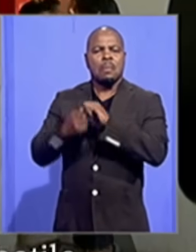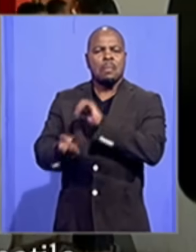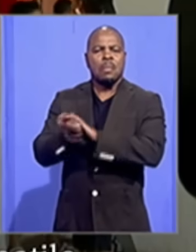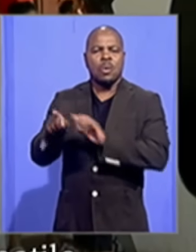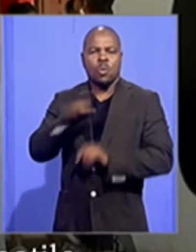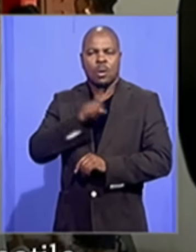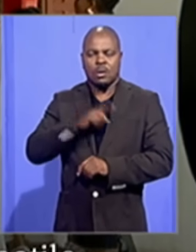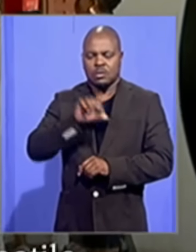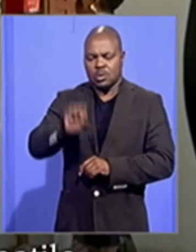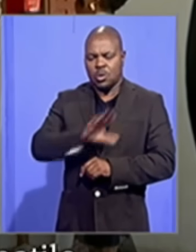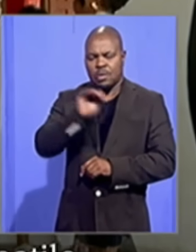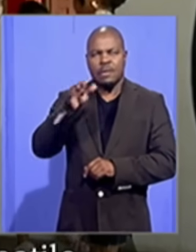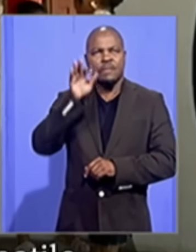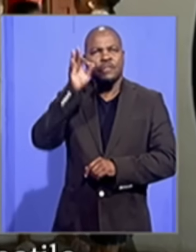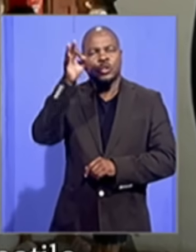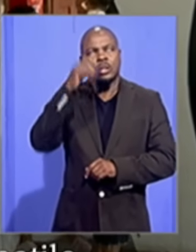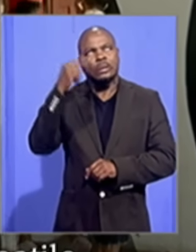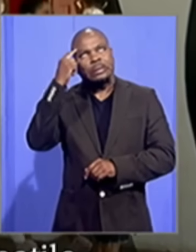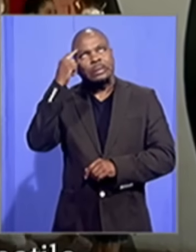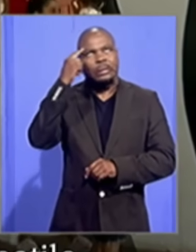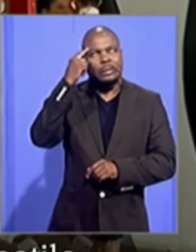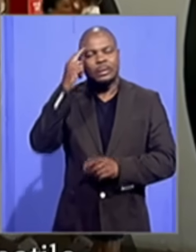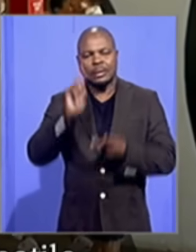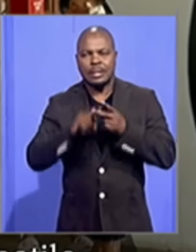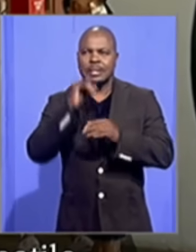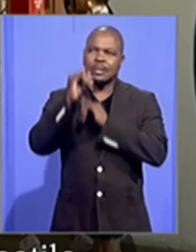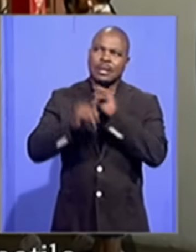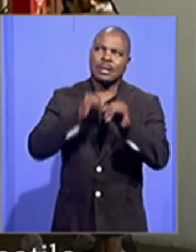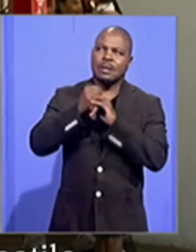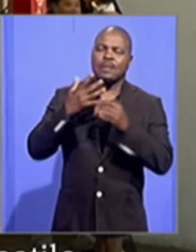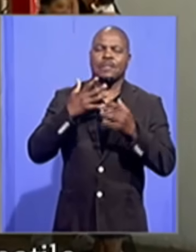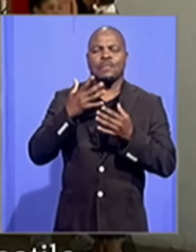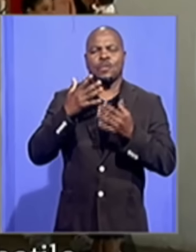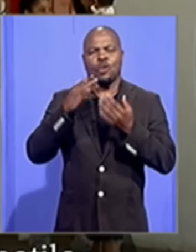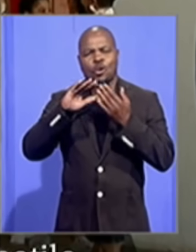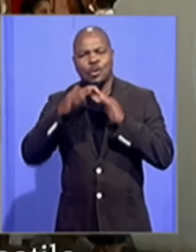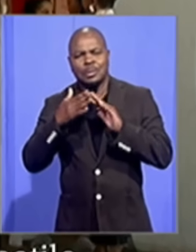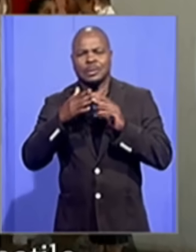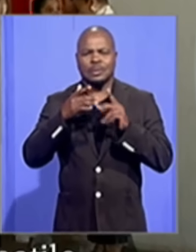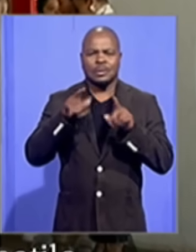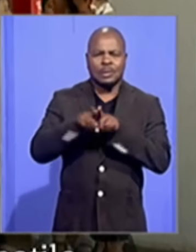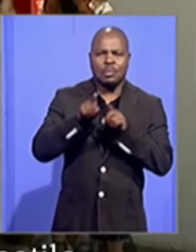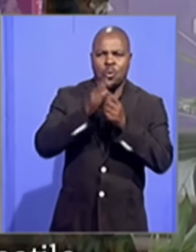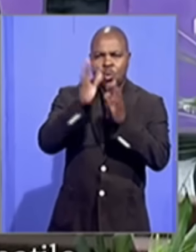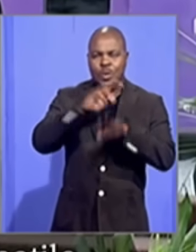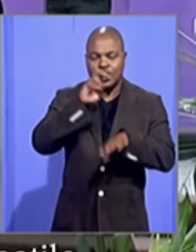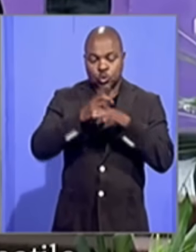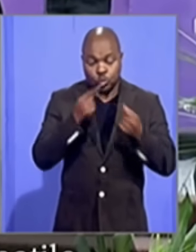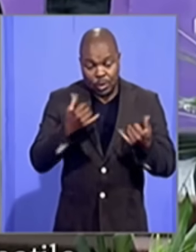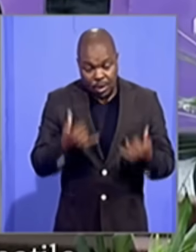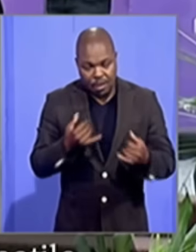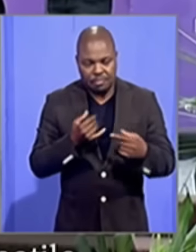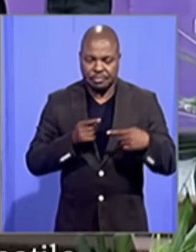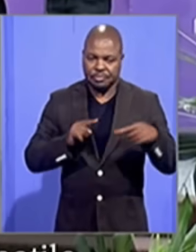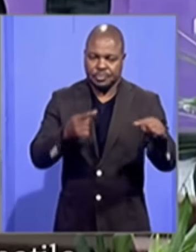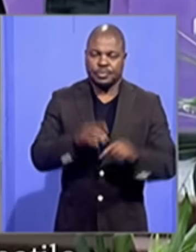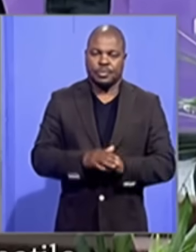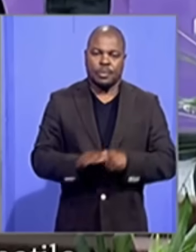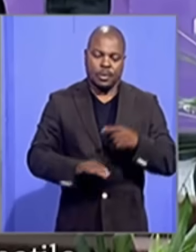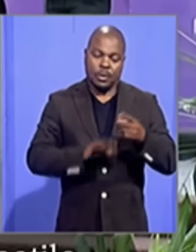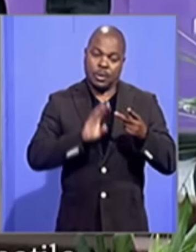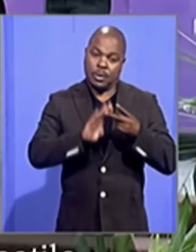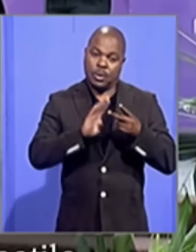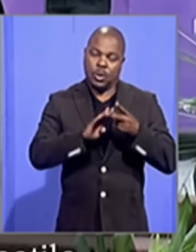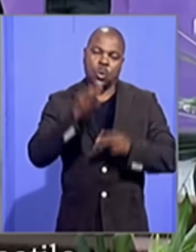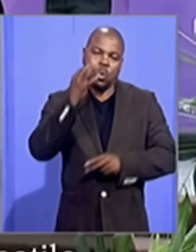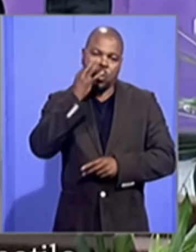future and also the international community and the world. We must act in real time and now. Lamola o tlaleleditse ka gore